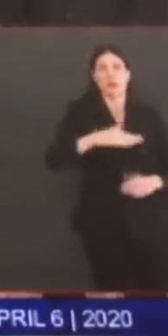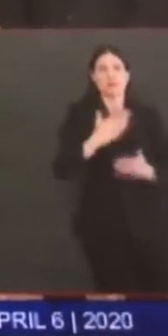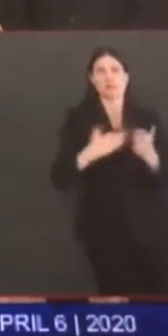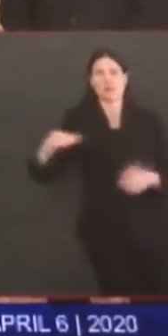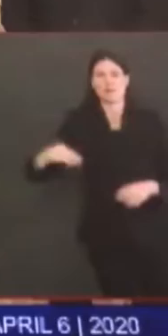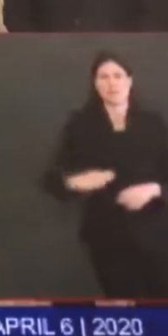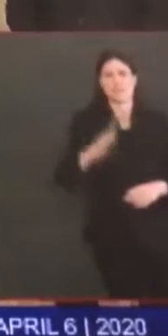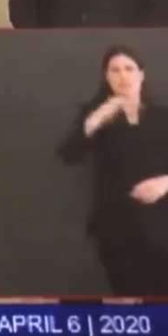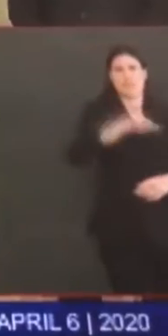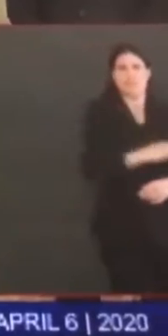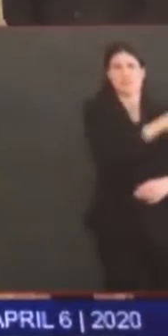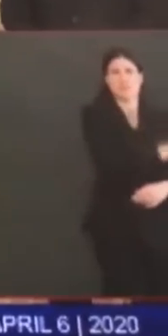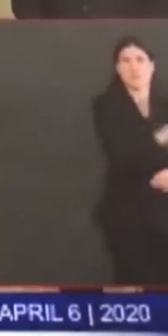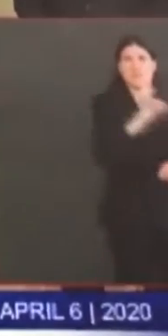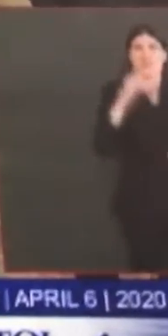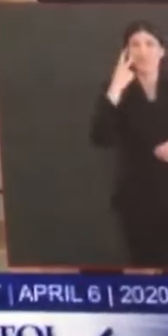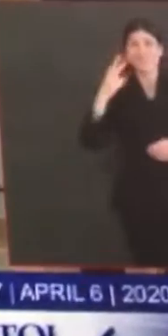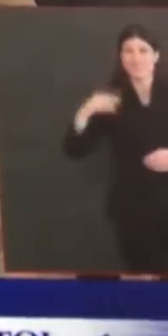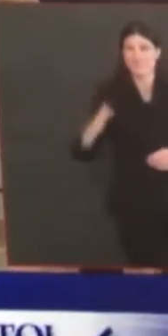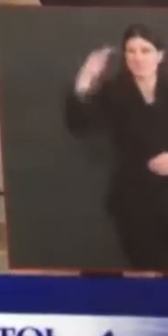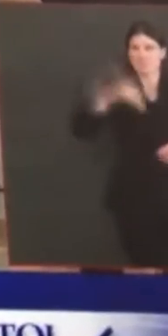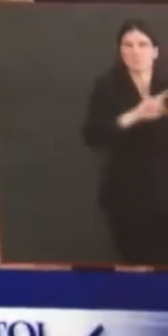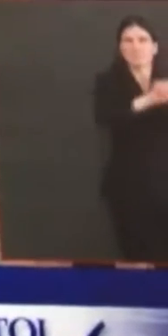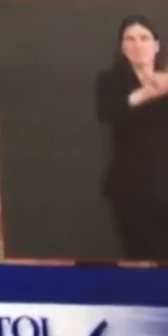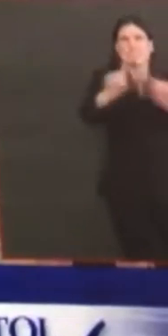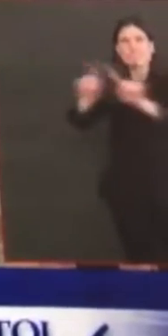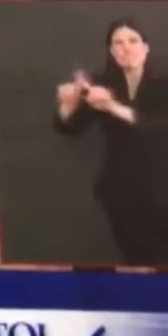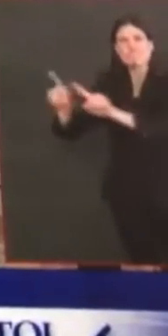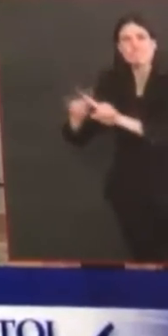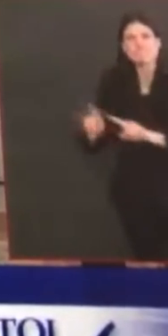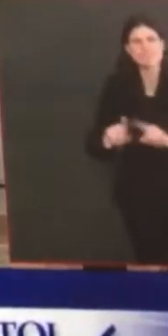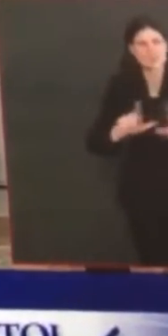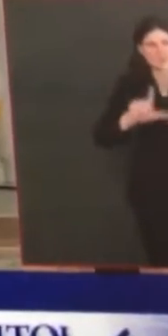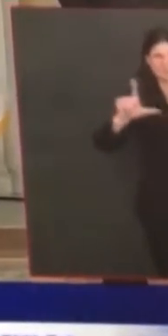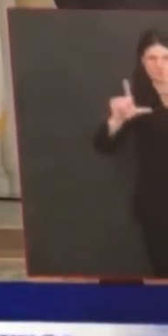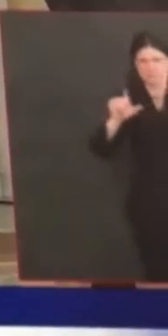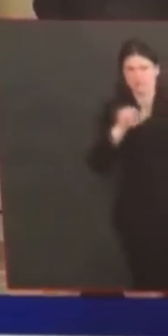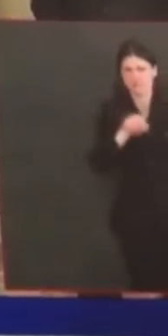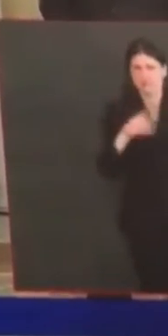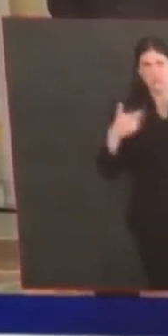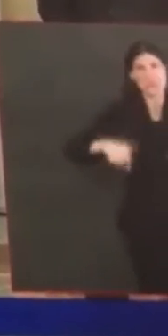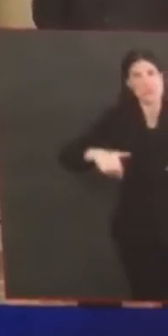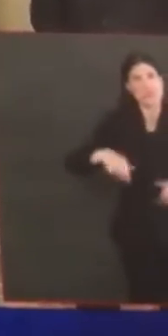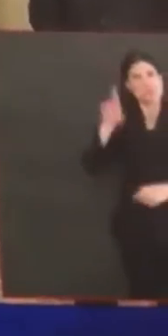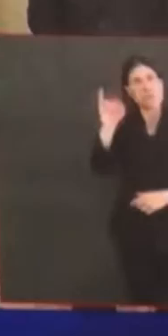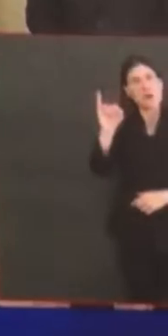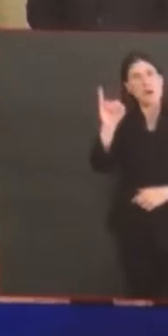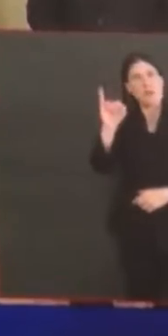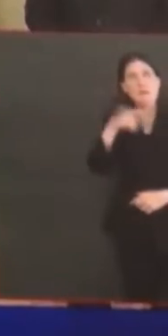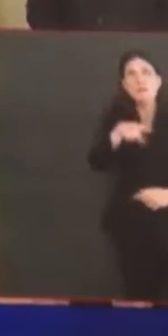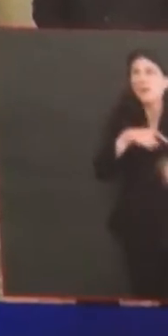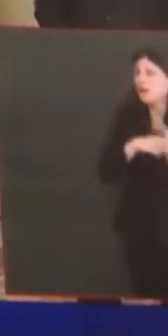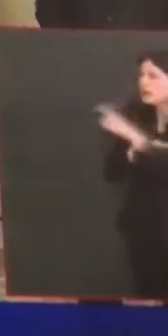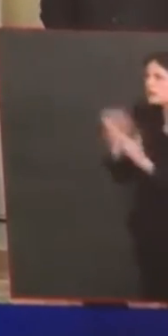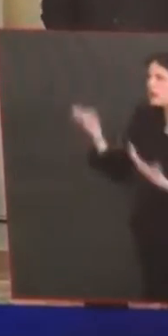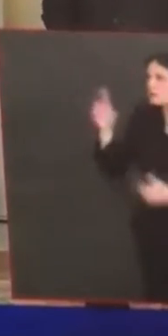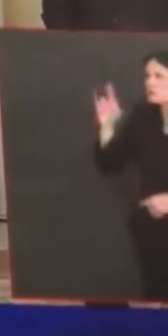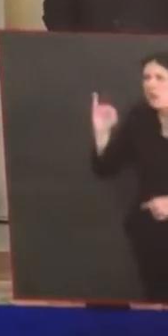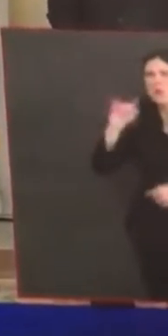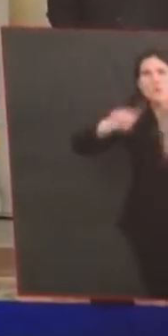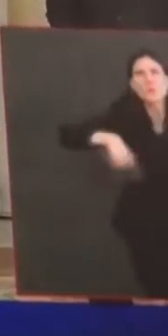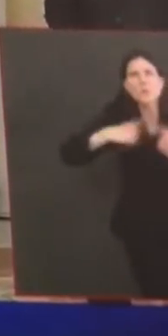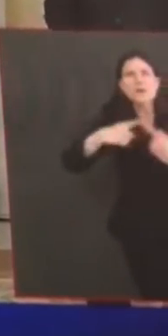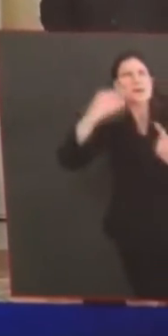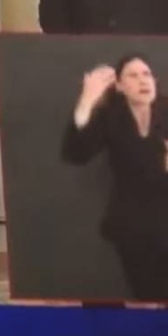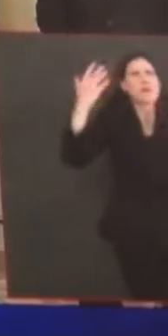If anyone tells you they know exactly when Rhode Island's peak is and what the number of hospitalizations will be at that peak, they're not being honest